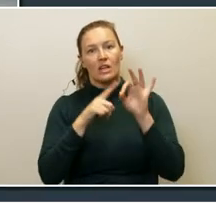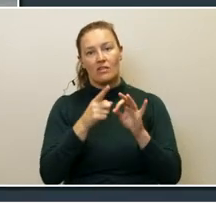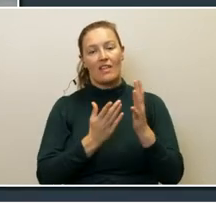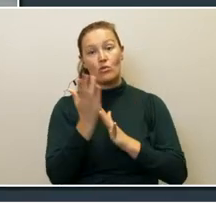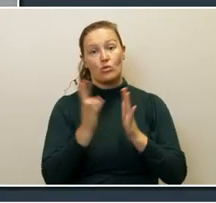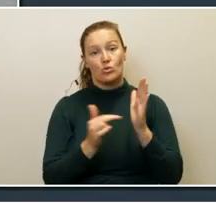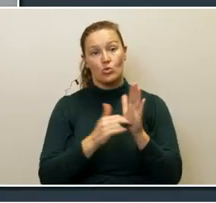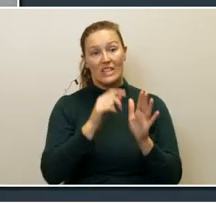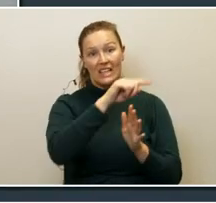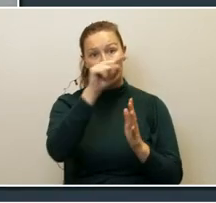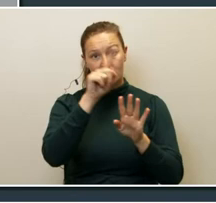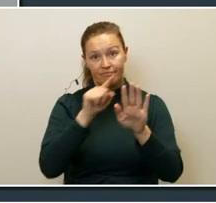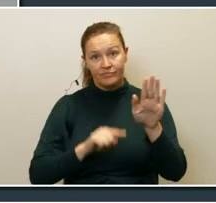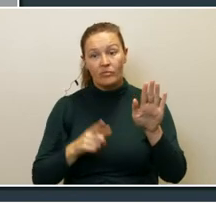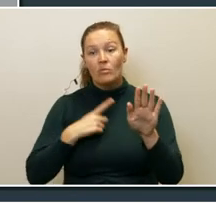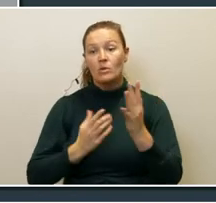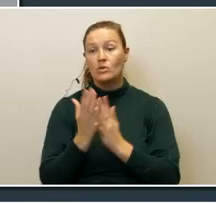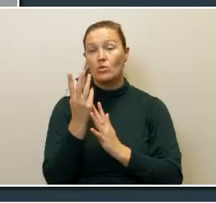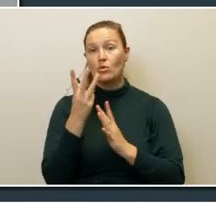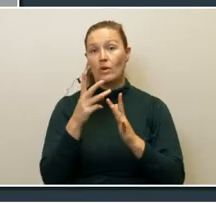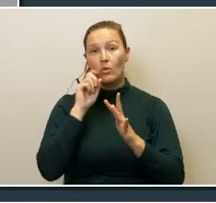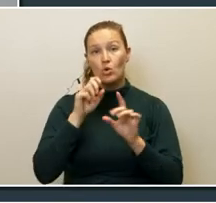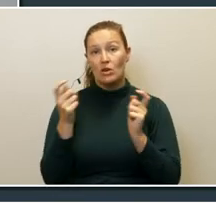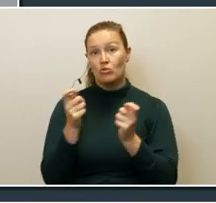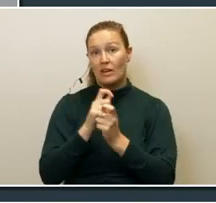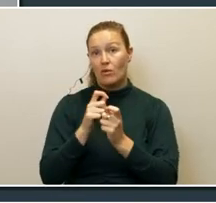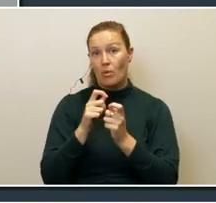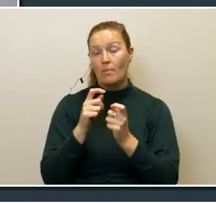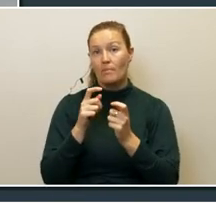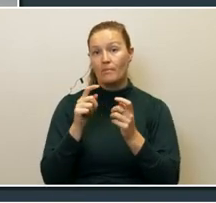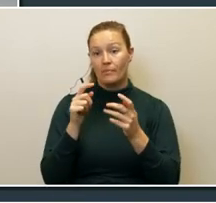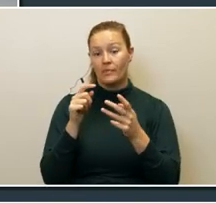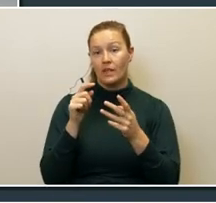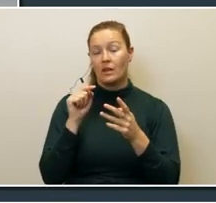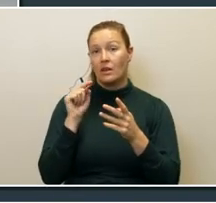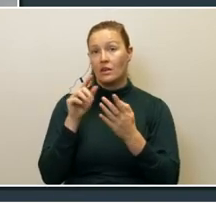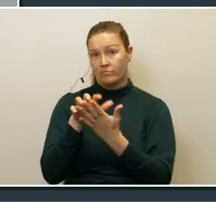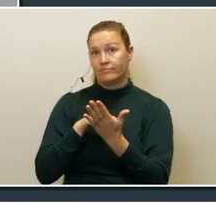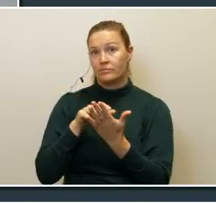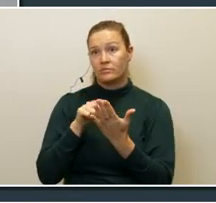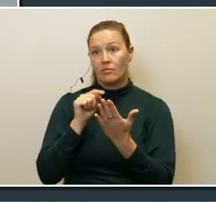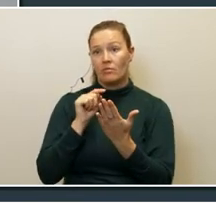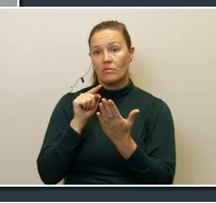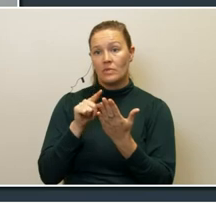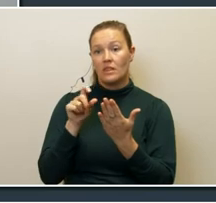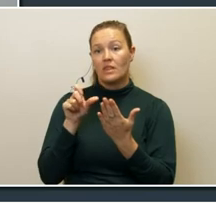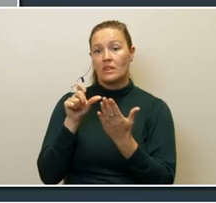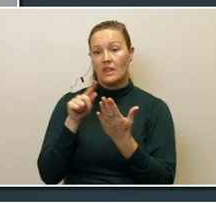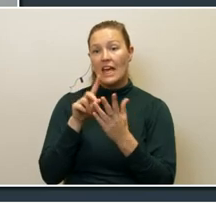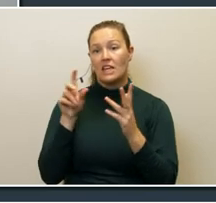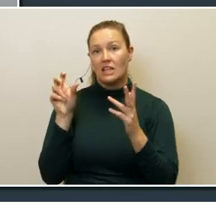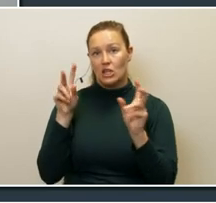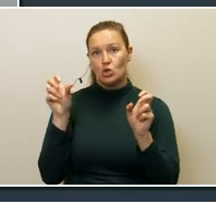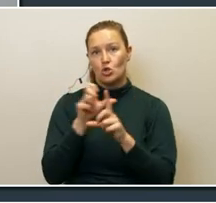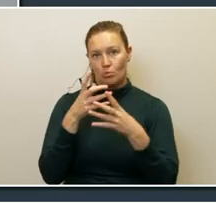that that in the three waters reform, I'm of strong opinion that that this issue should be properly addressed,